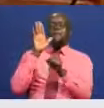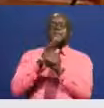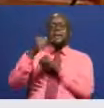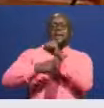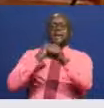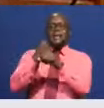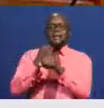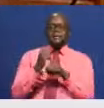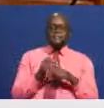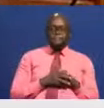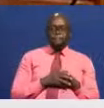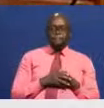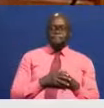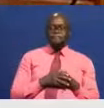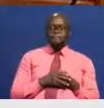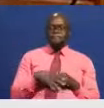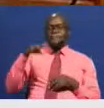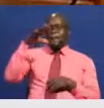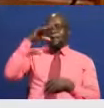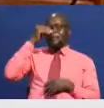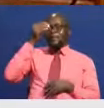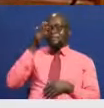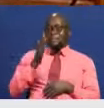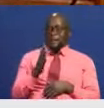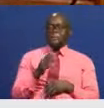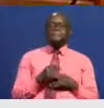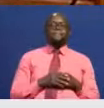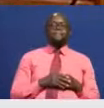come. Mr. Speaker, sir,